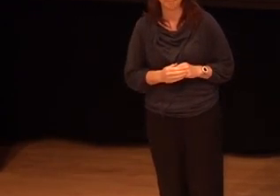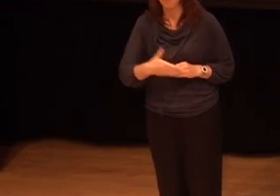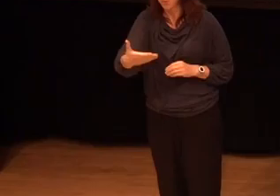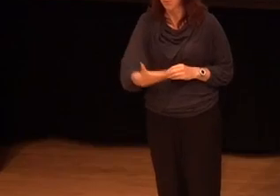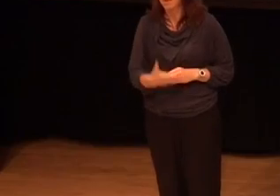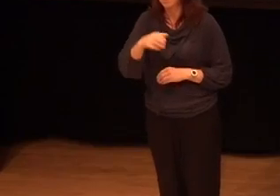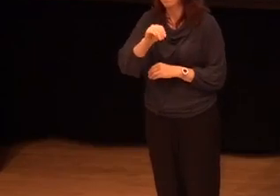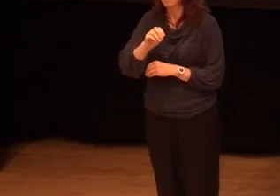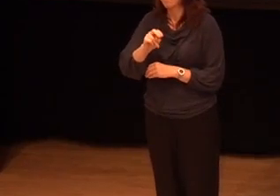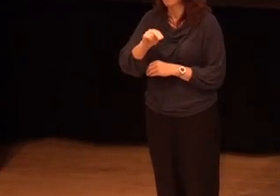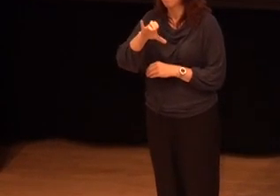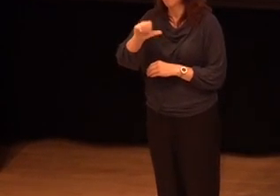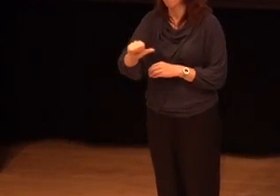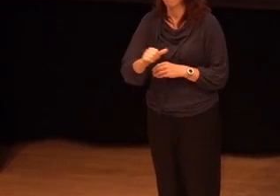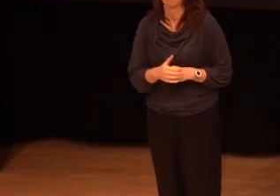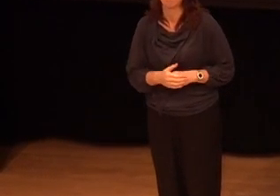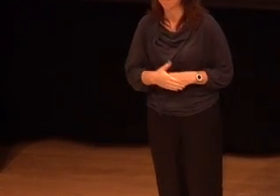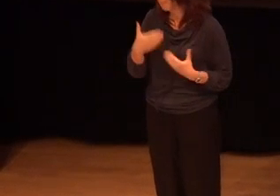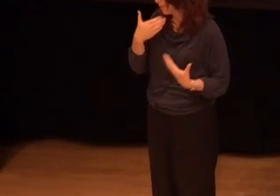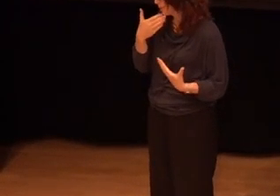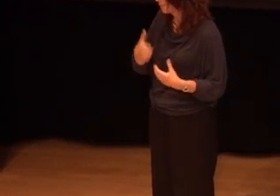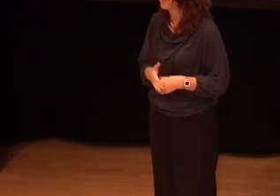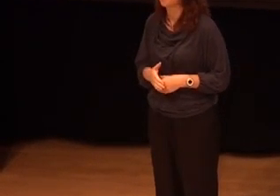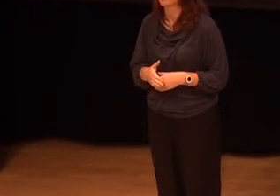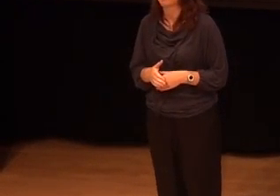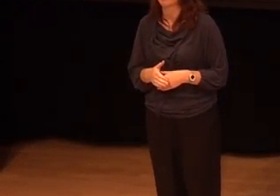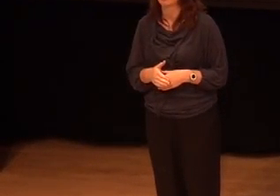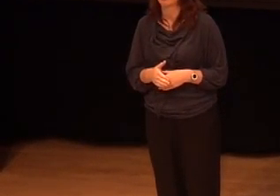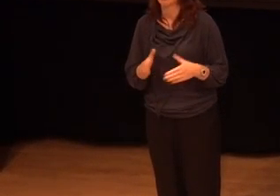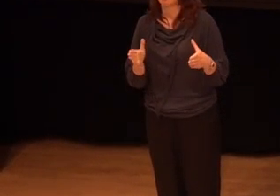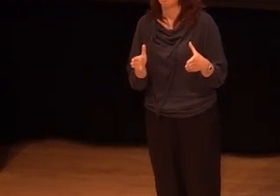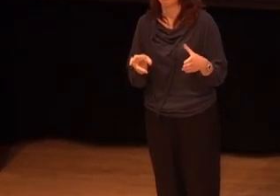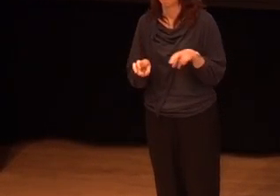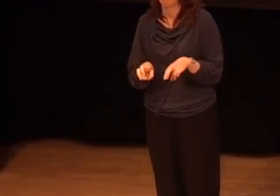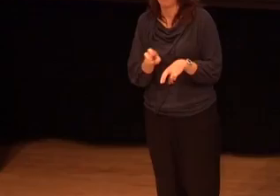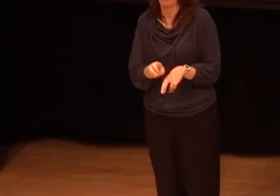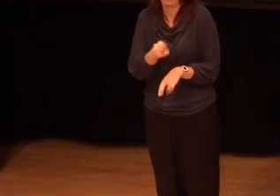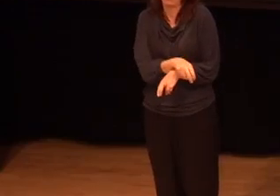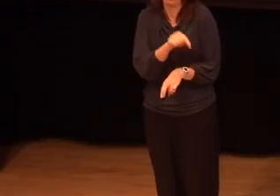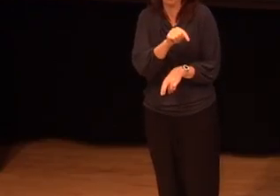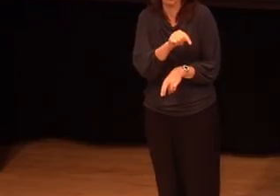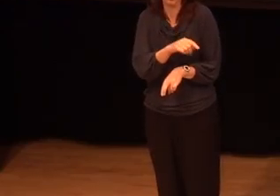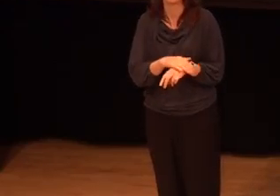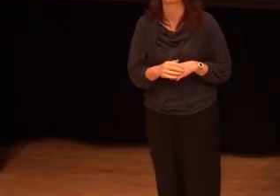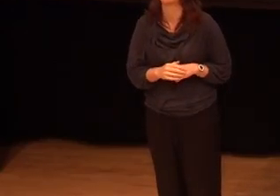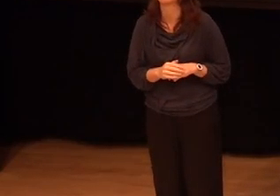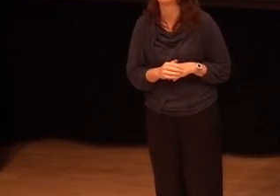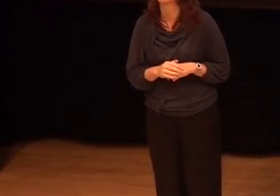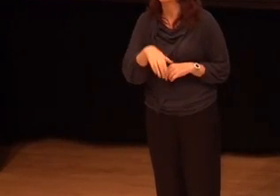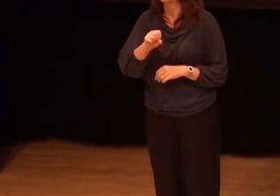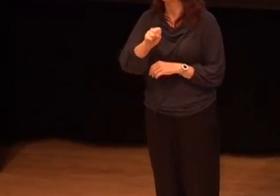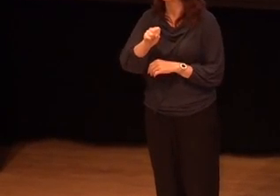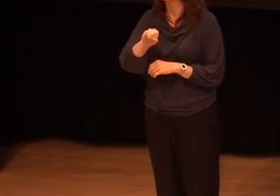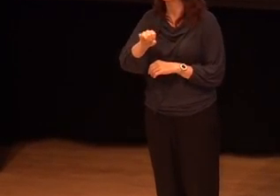Welcome, Monica. Thank you, Warren. Further over on next to you is Simi